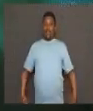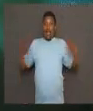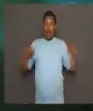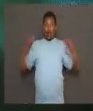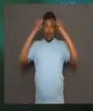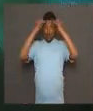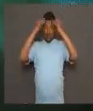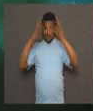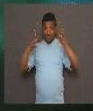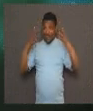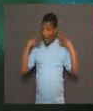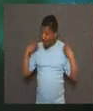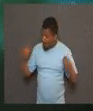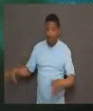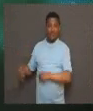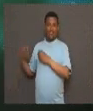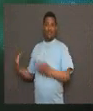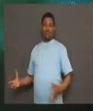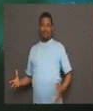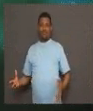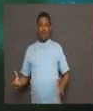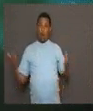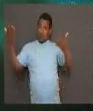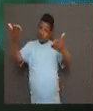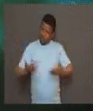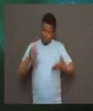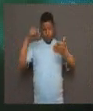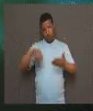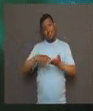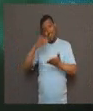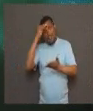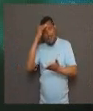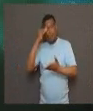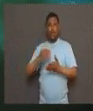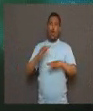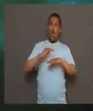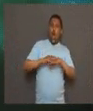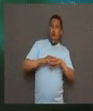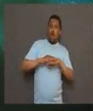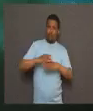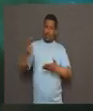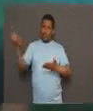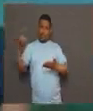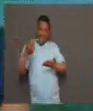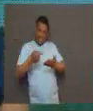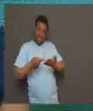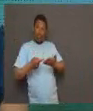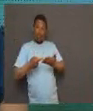Hello, teacher. Hello, students. Welcome to today's lesson on sketch